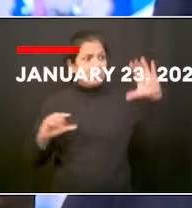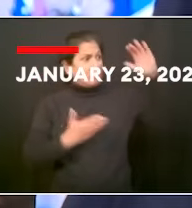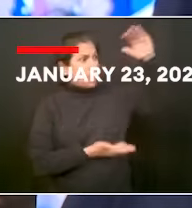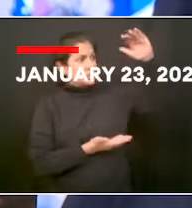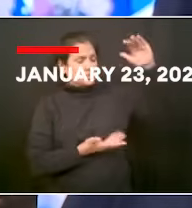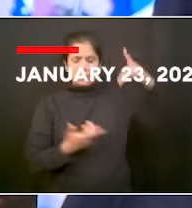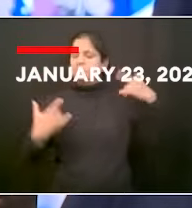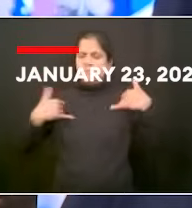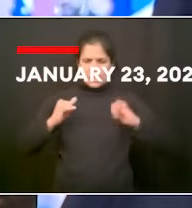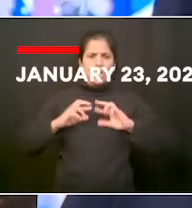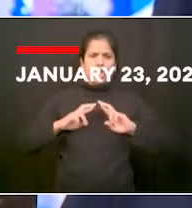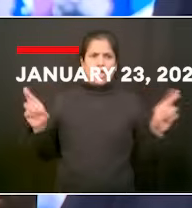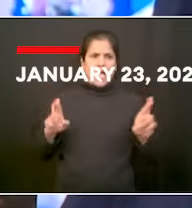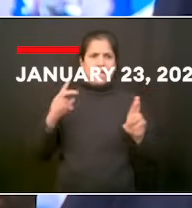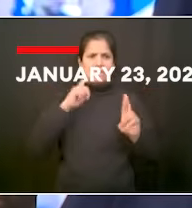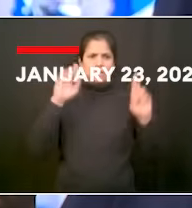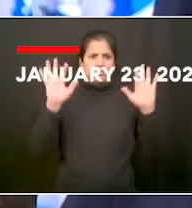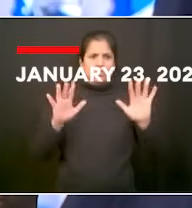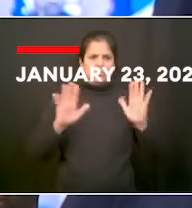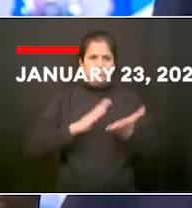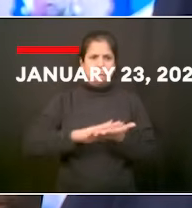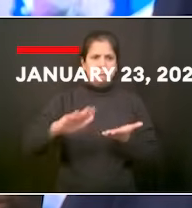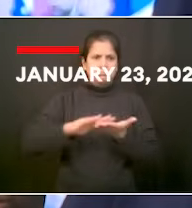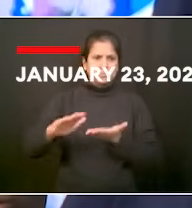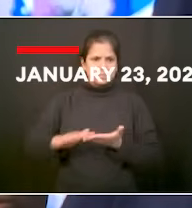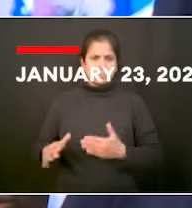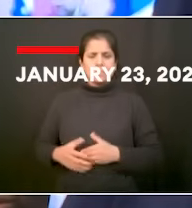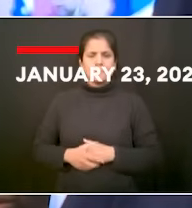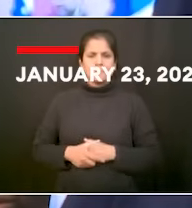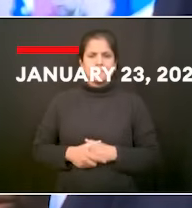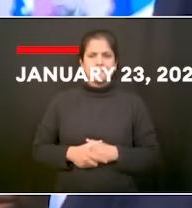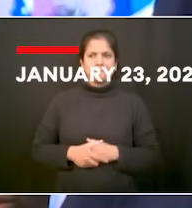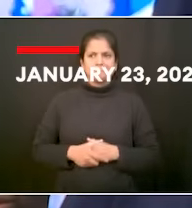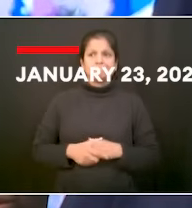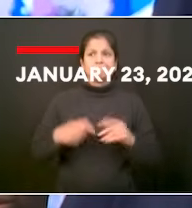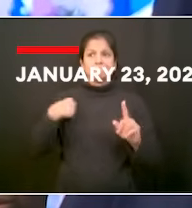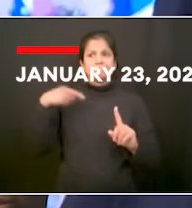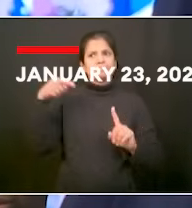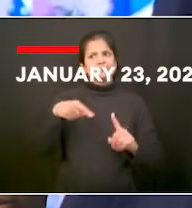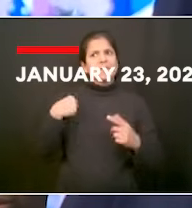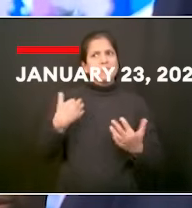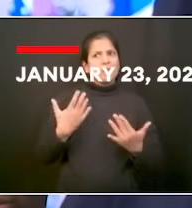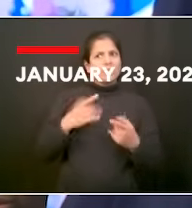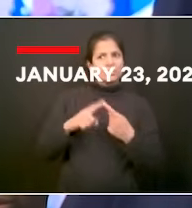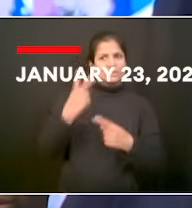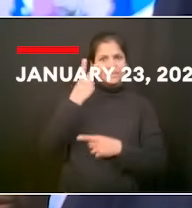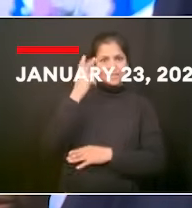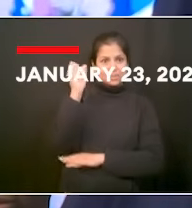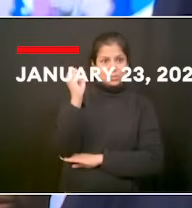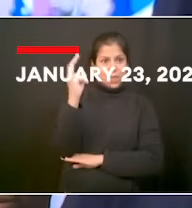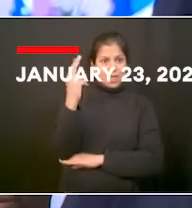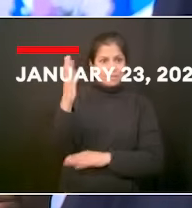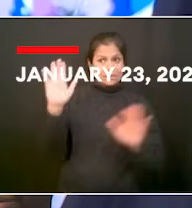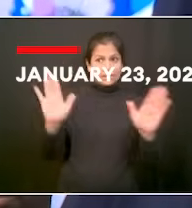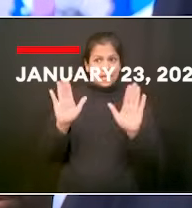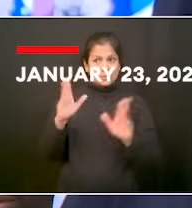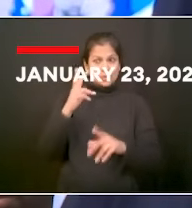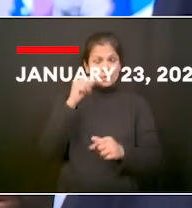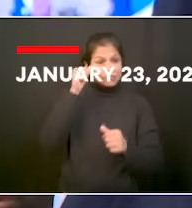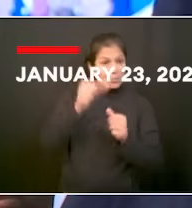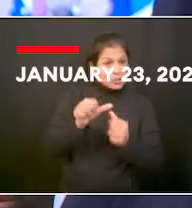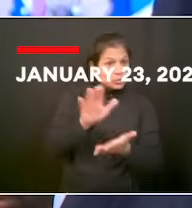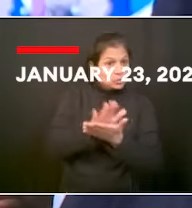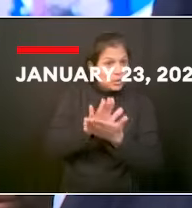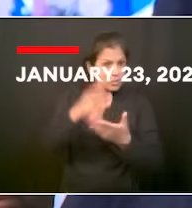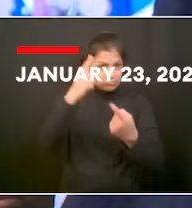at 12 p.m. about whether school on Monday will be in person or remote is precisely because of the range in forecast. We